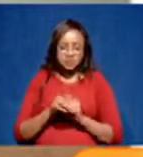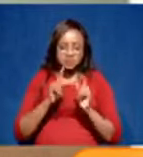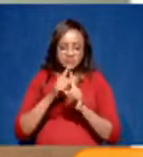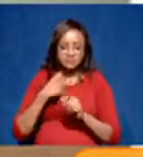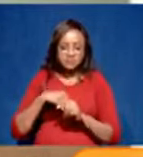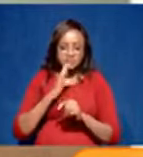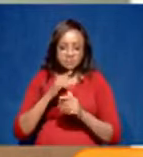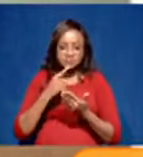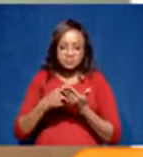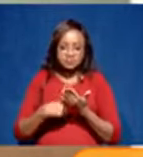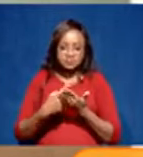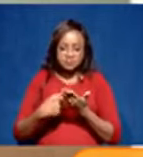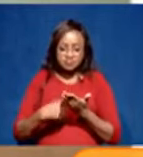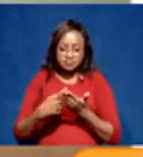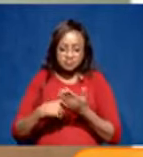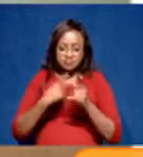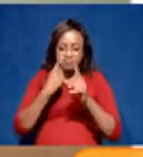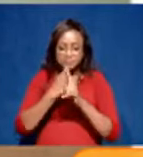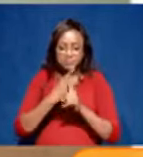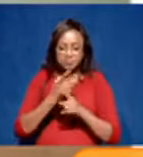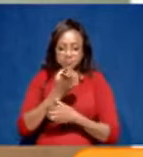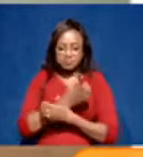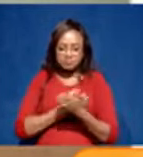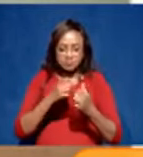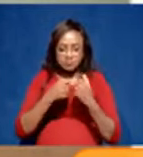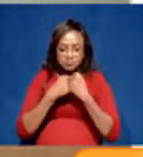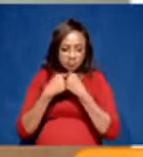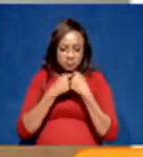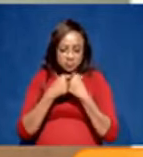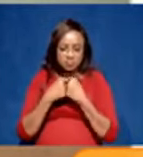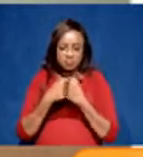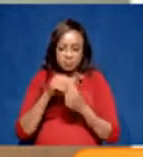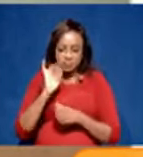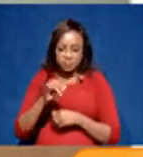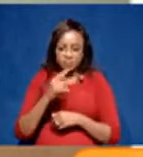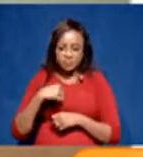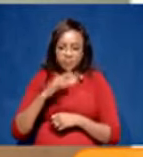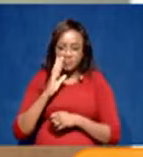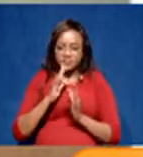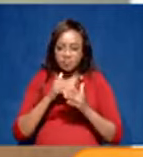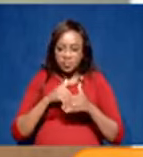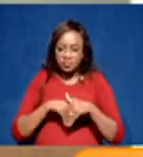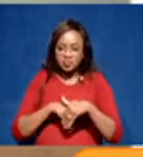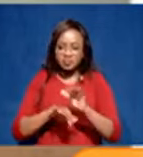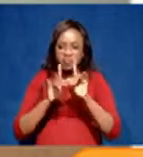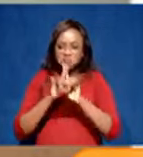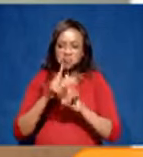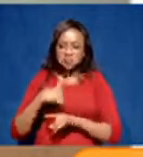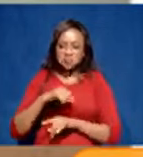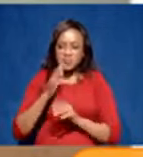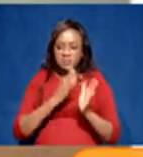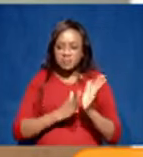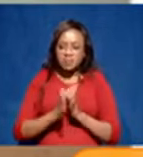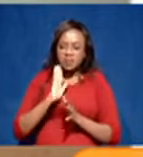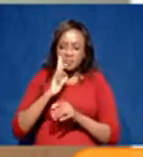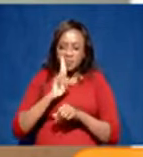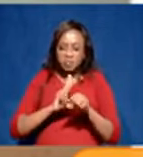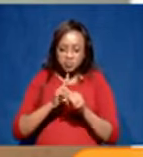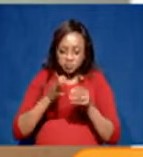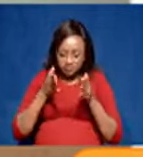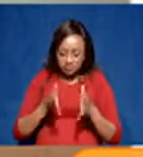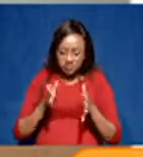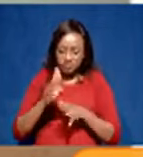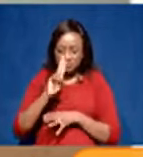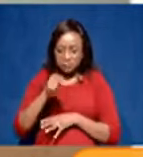have grouped themselves in some economic region blocks. That is what we are going to go by. We are also going to use our current NHIF regional